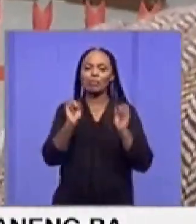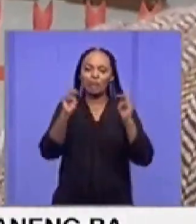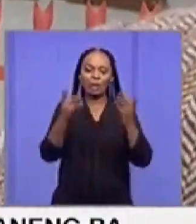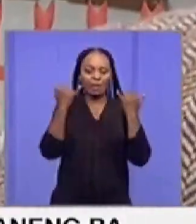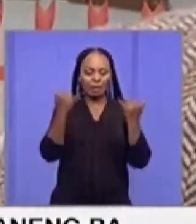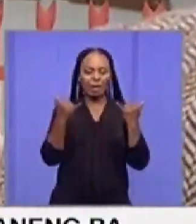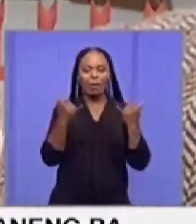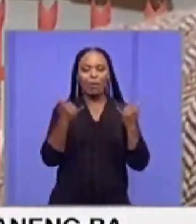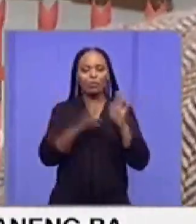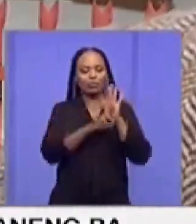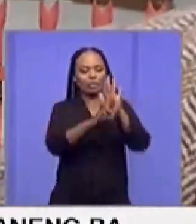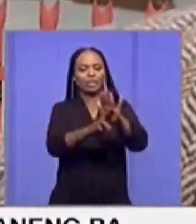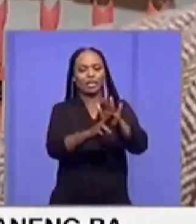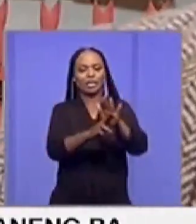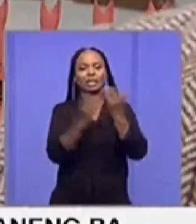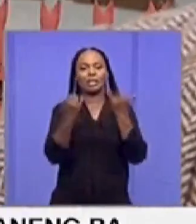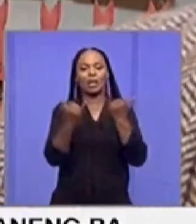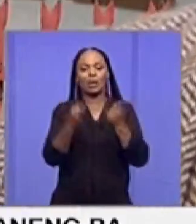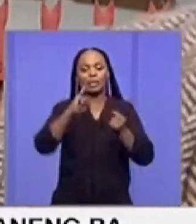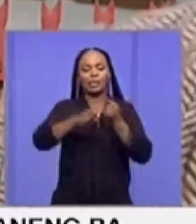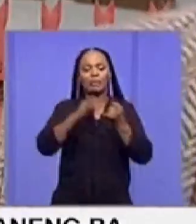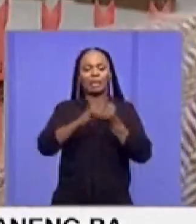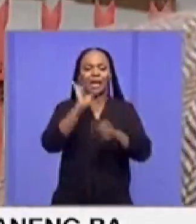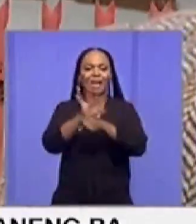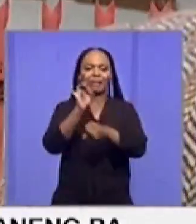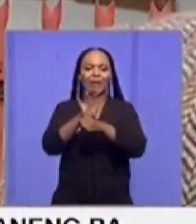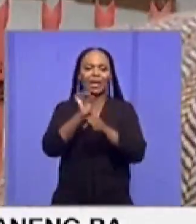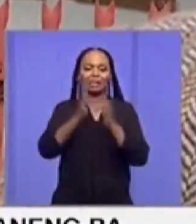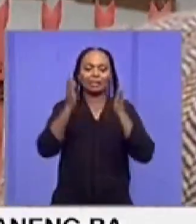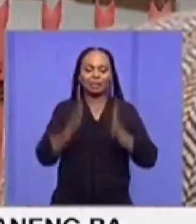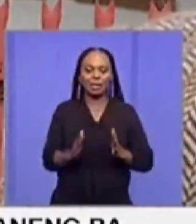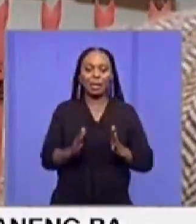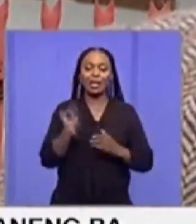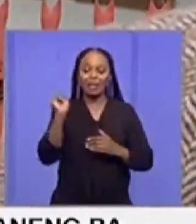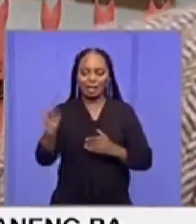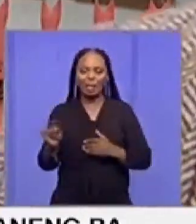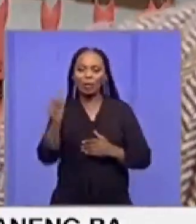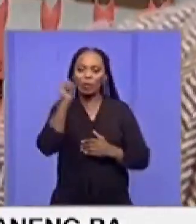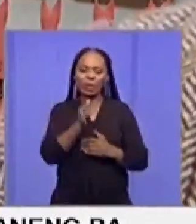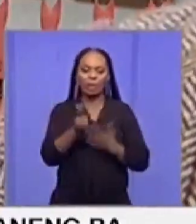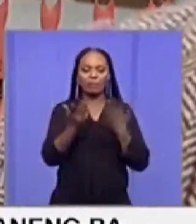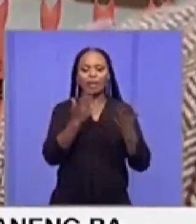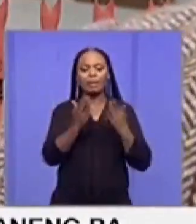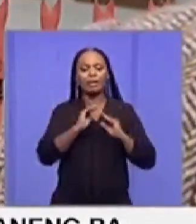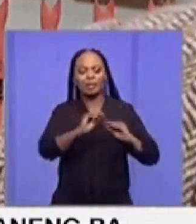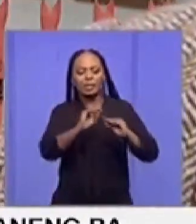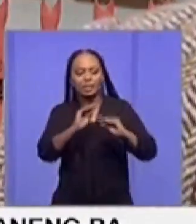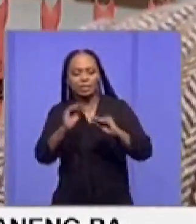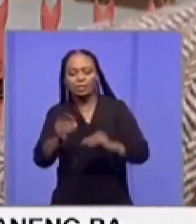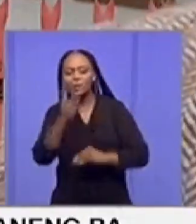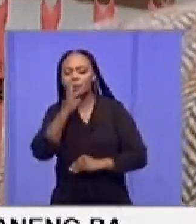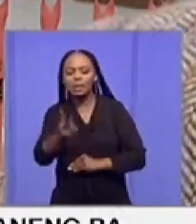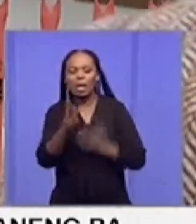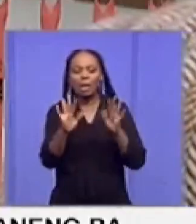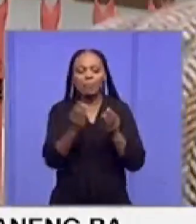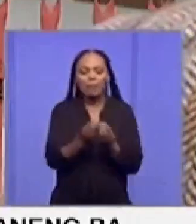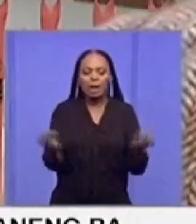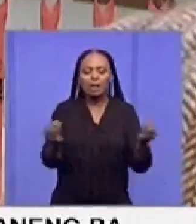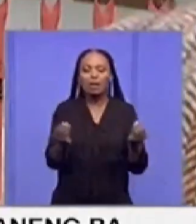romela ba ba bitšang di-subject advisors ba e le gore mola ba lebelela mola gore bana